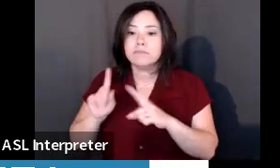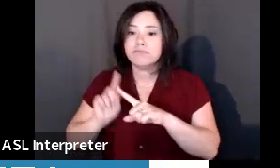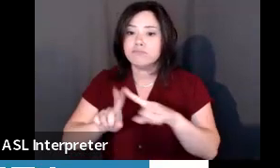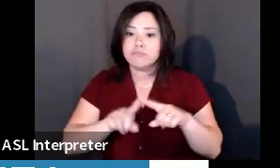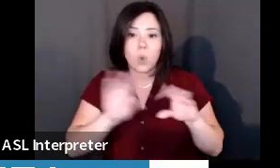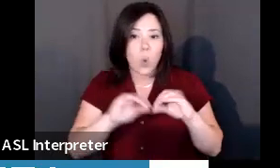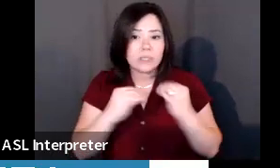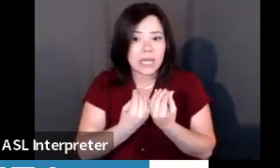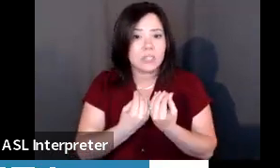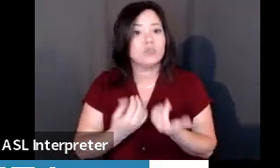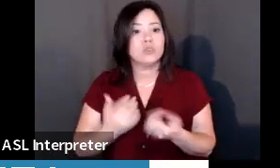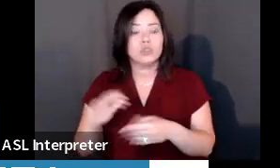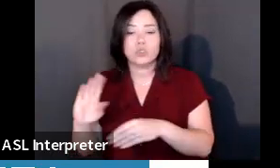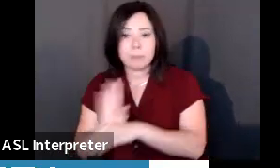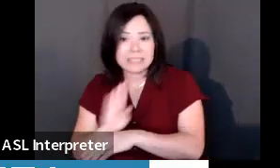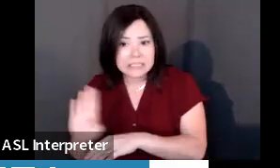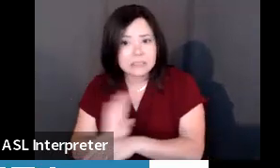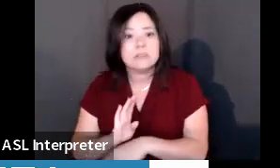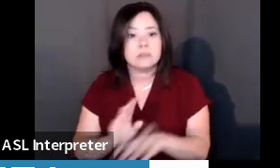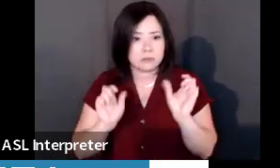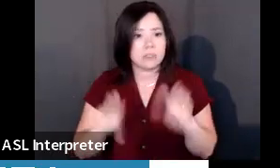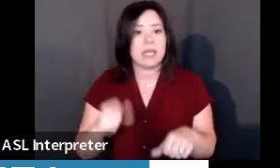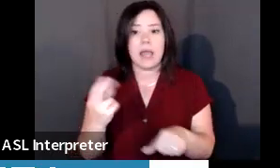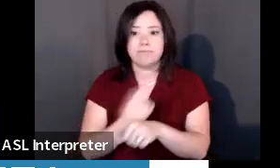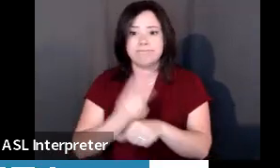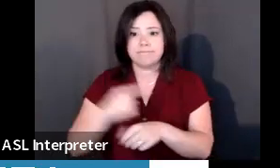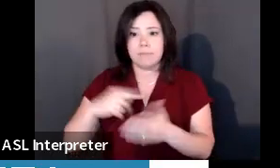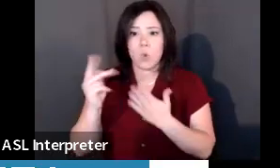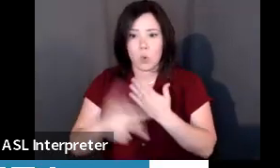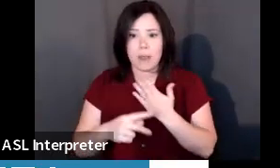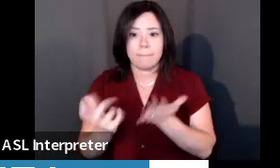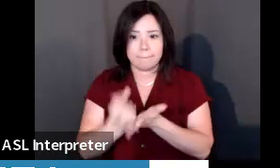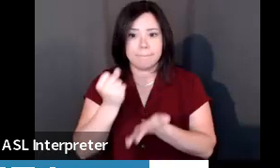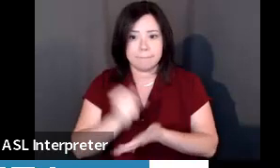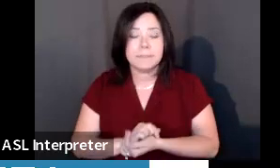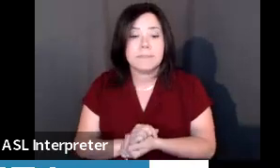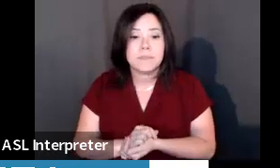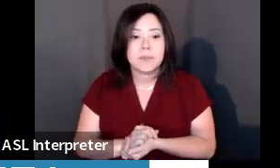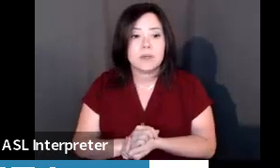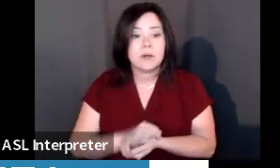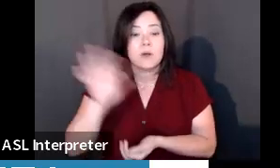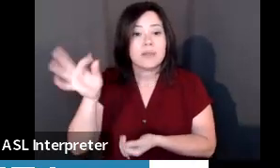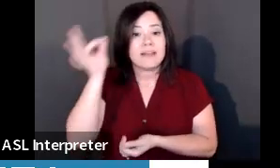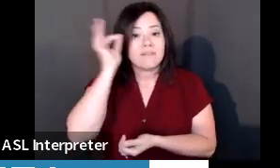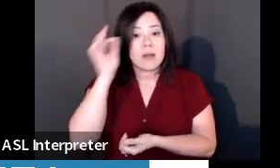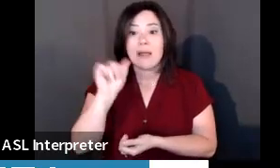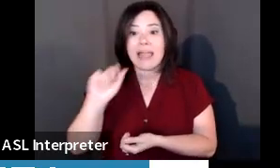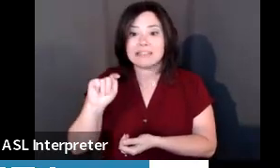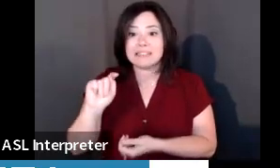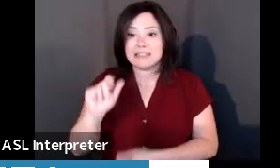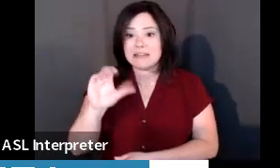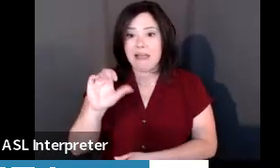organizations and businesses can also access this program. So the federal AT Act says